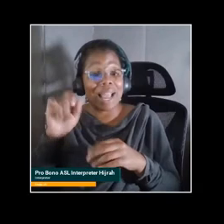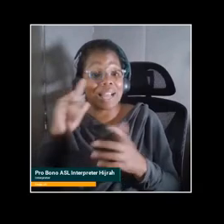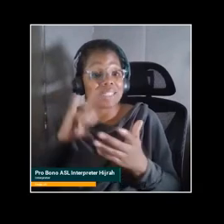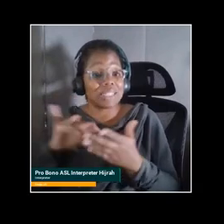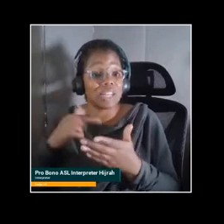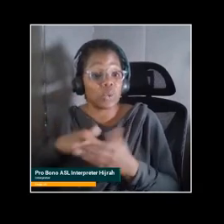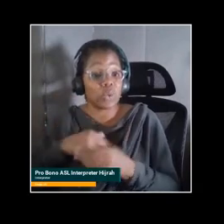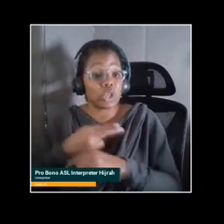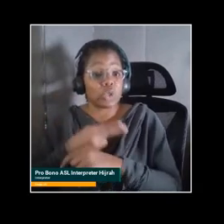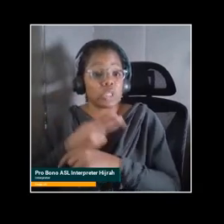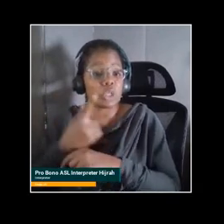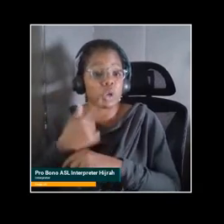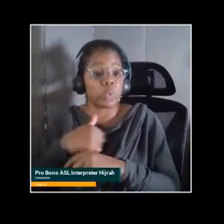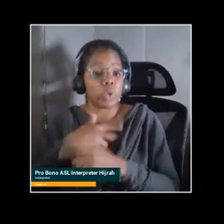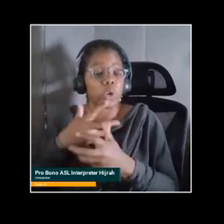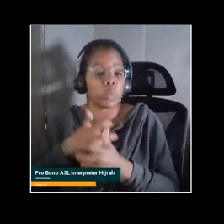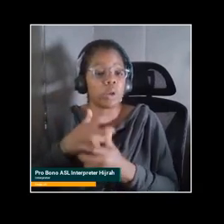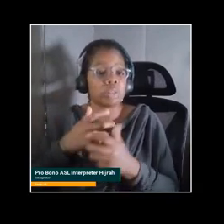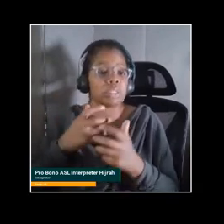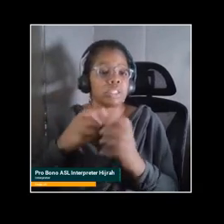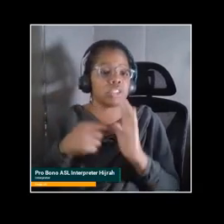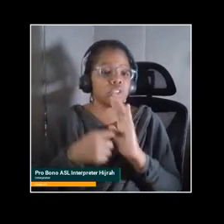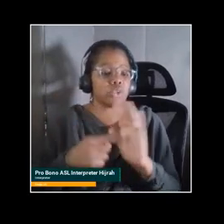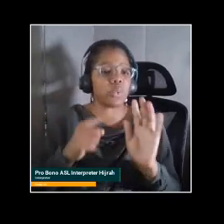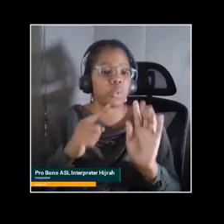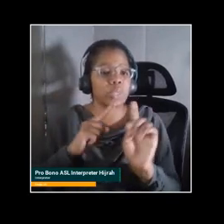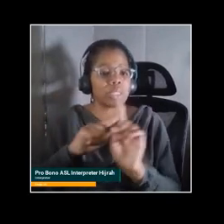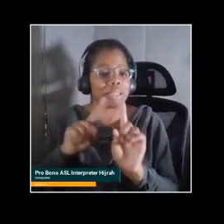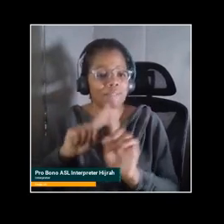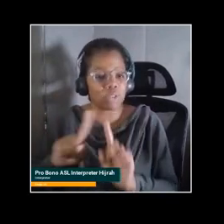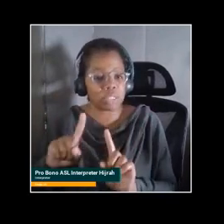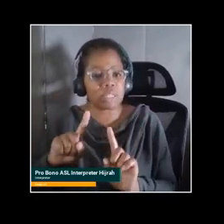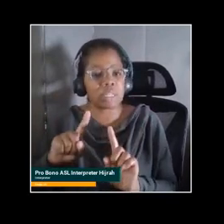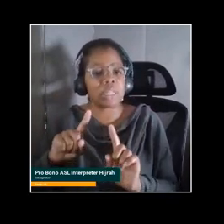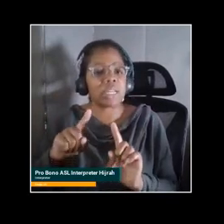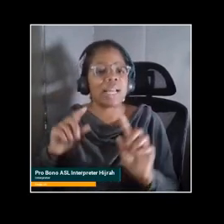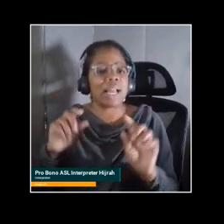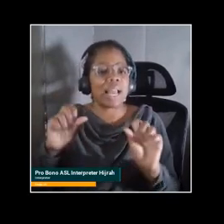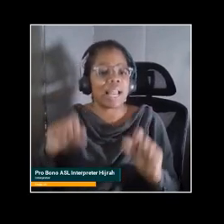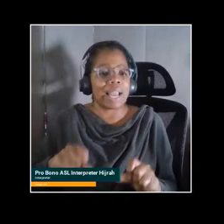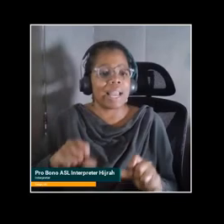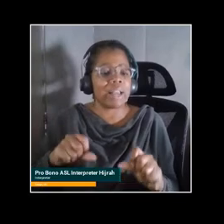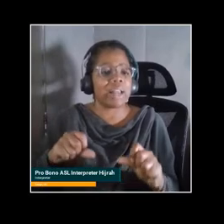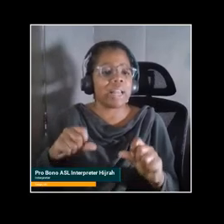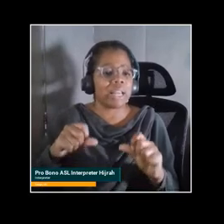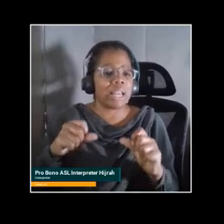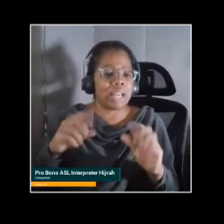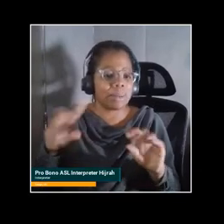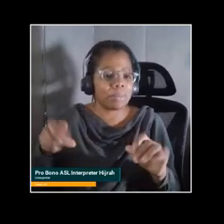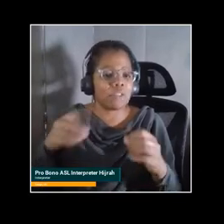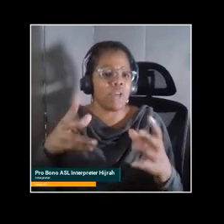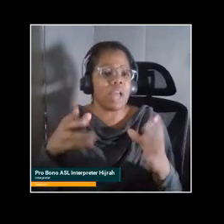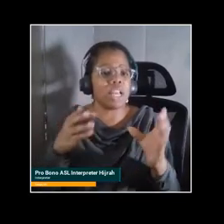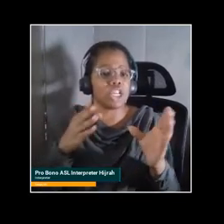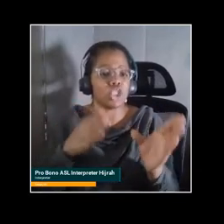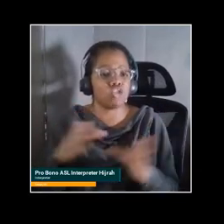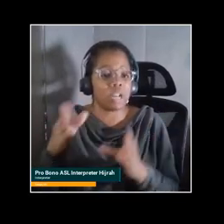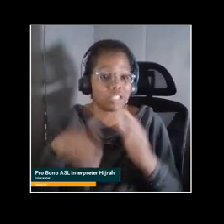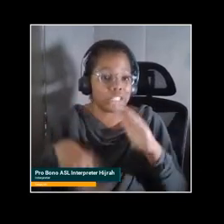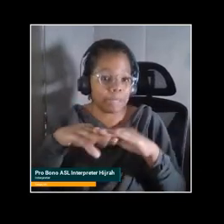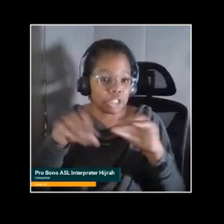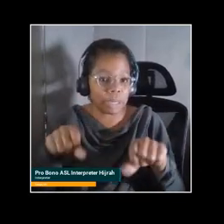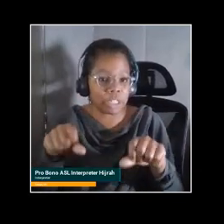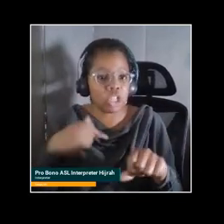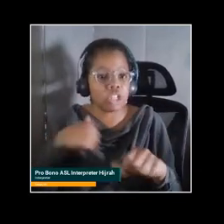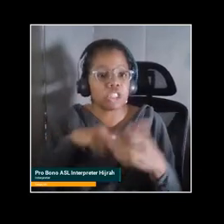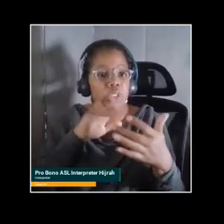provide, can be very different and can provide to test as much strategies as possible. So we reach out to a